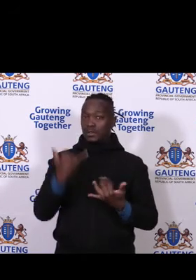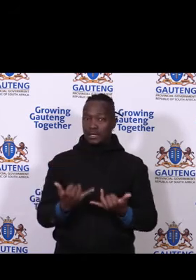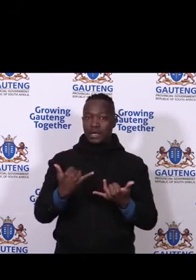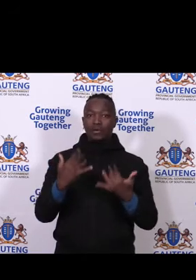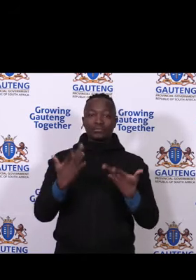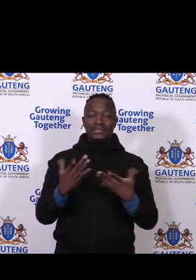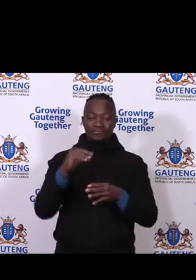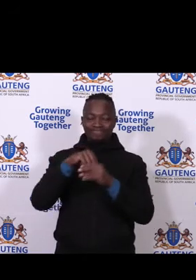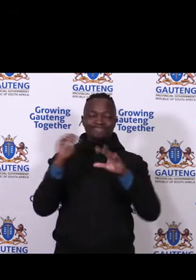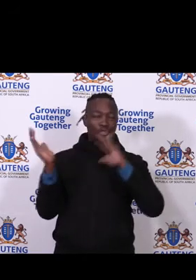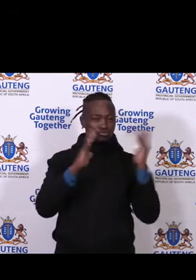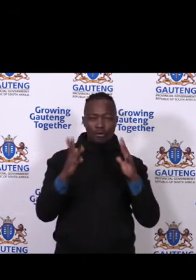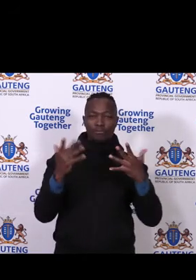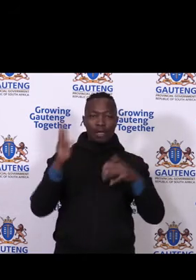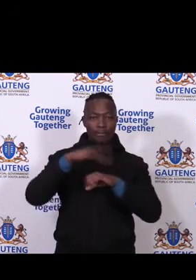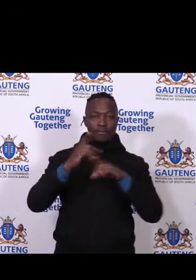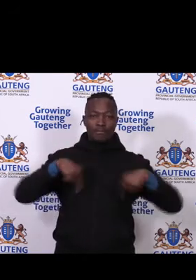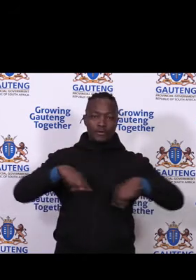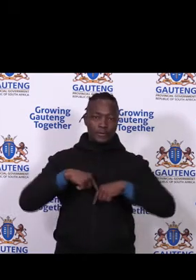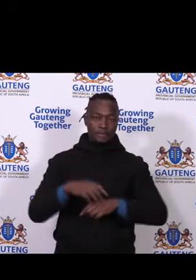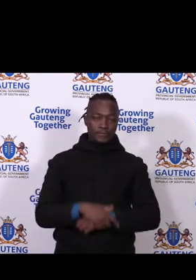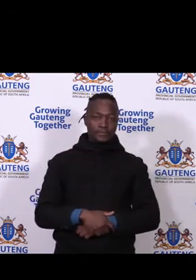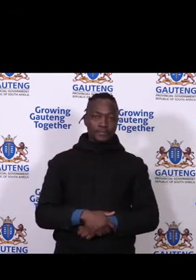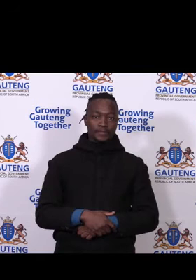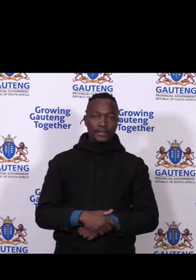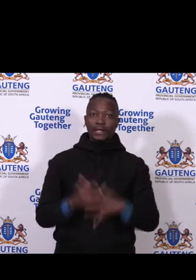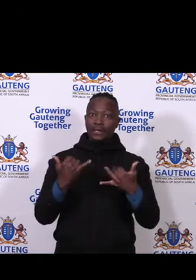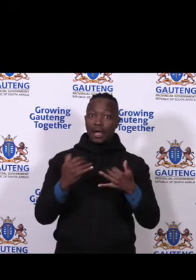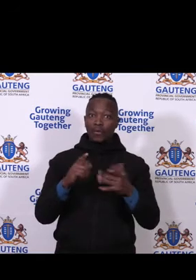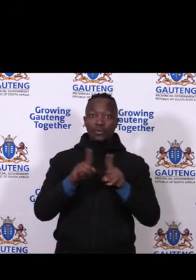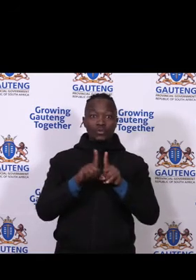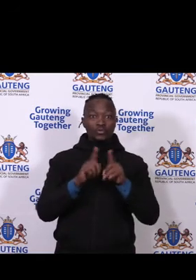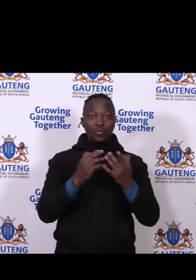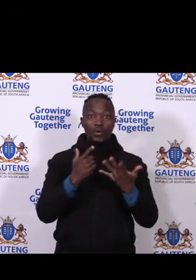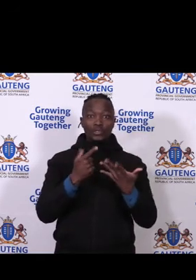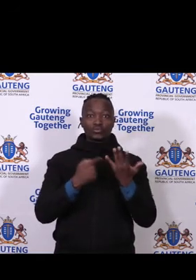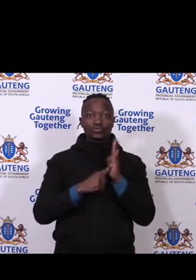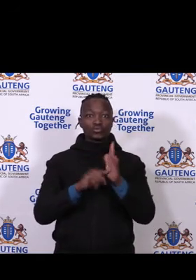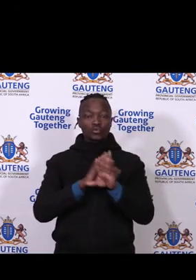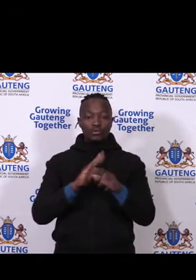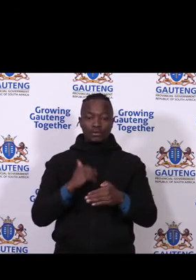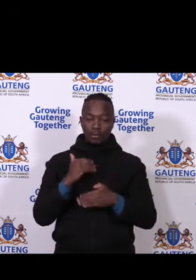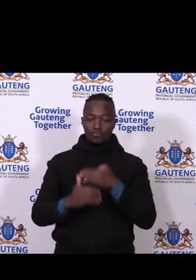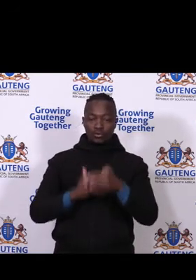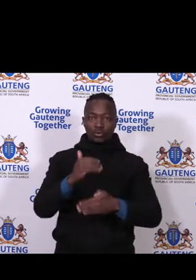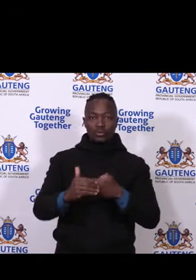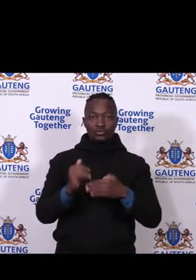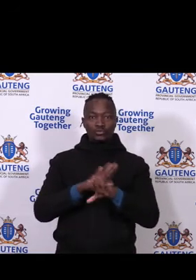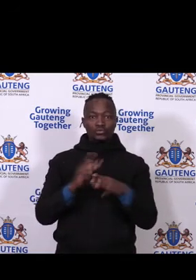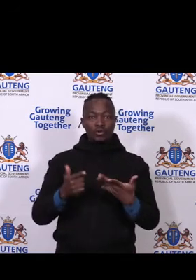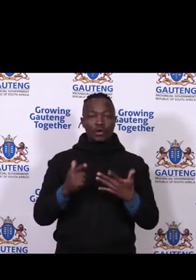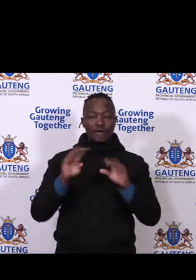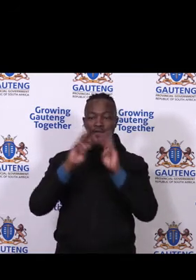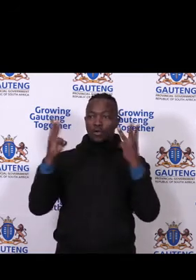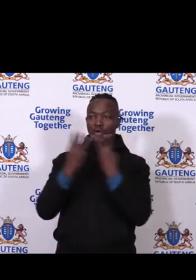within the storm. We also want to indicate that the protocols of World Health